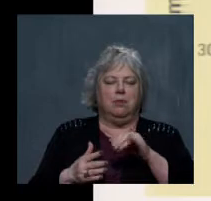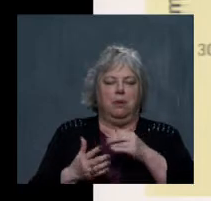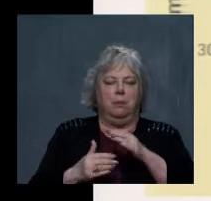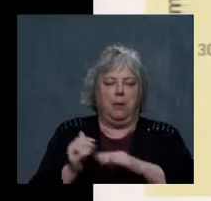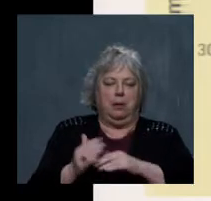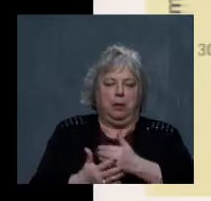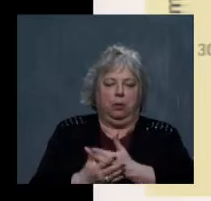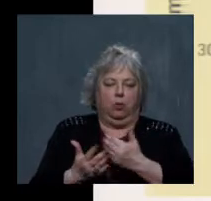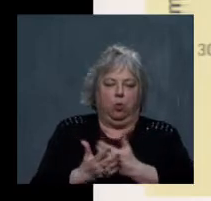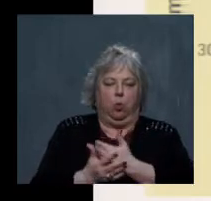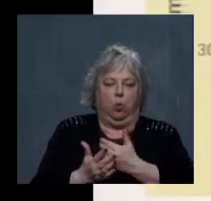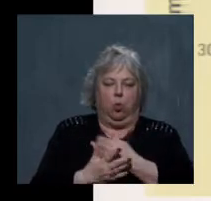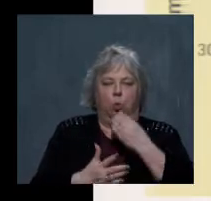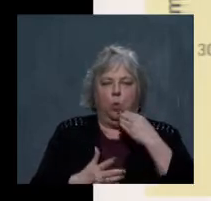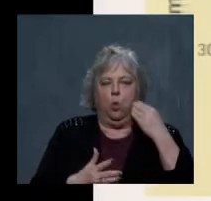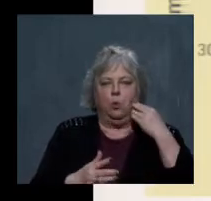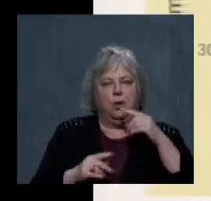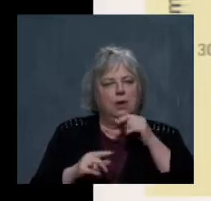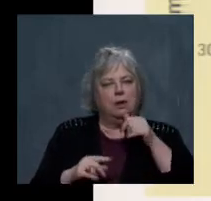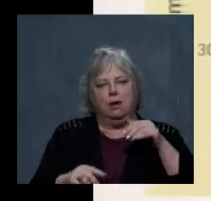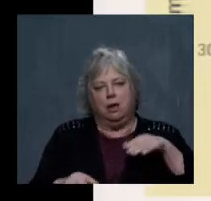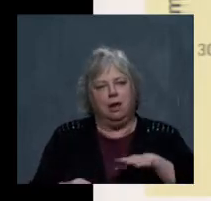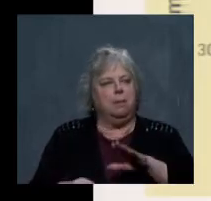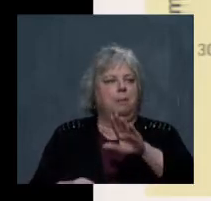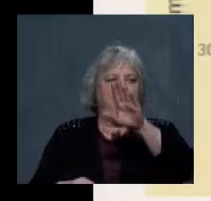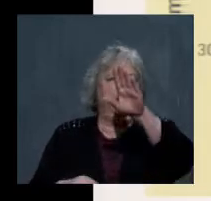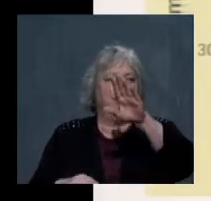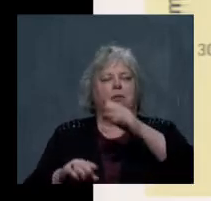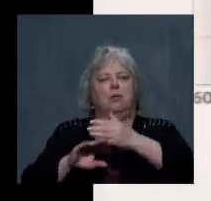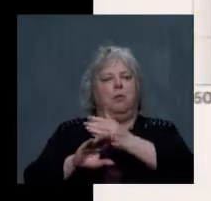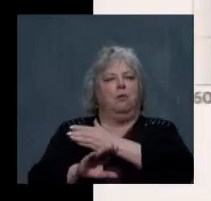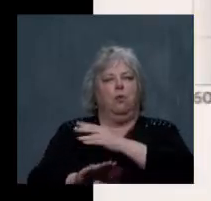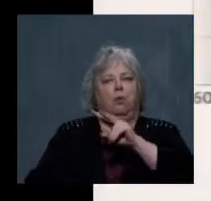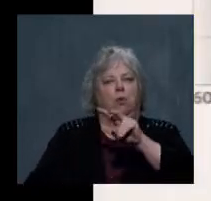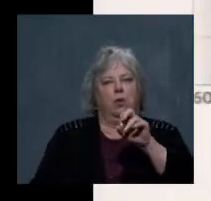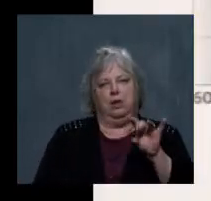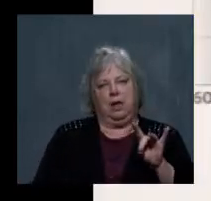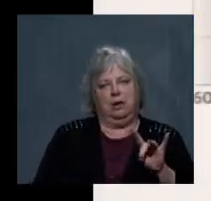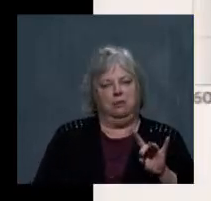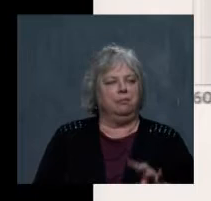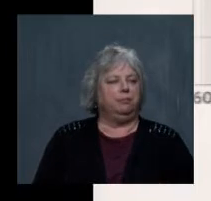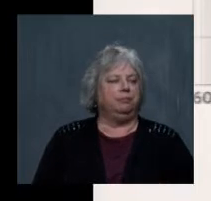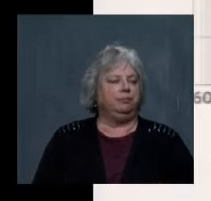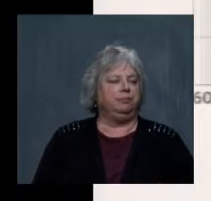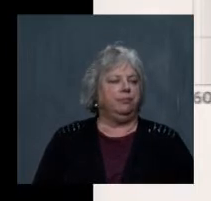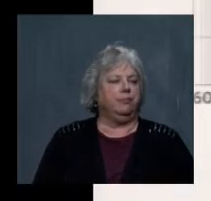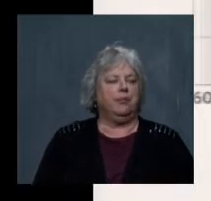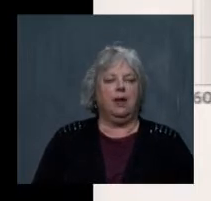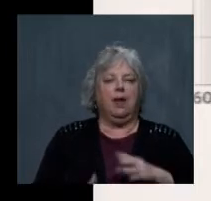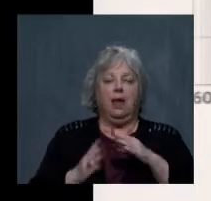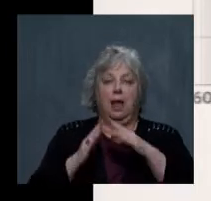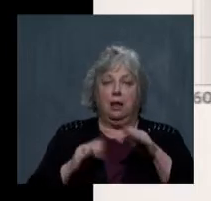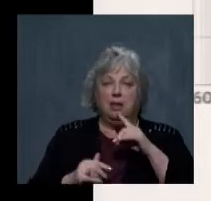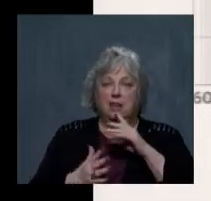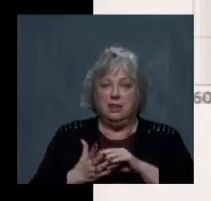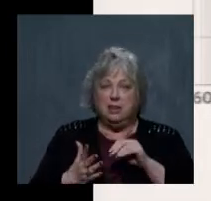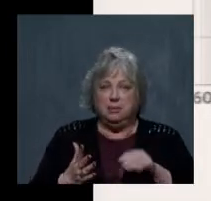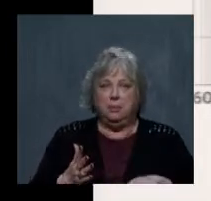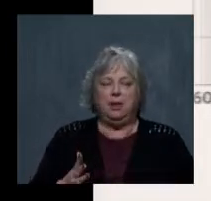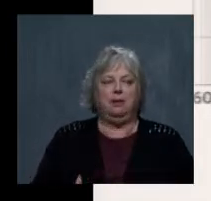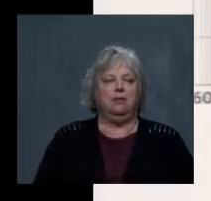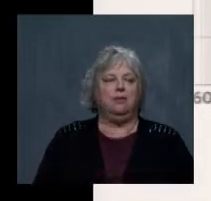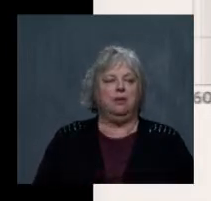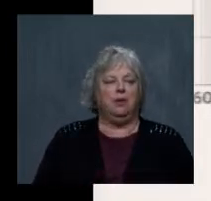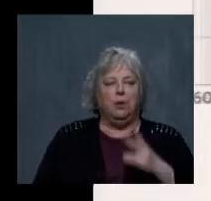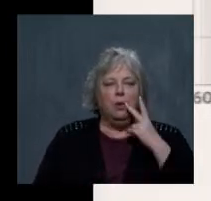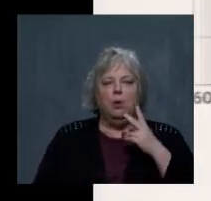The home construction is not going to come back to pre-recession levels. Next slide. Housing is expensive. That's why we're